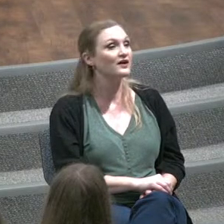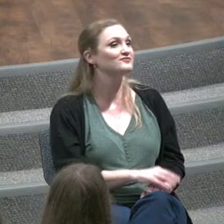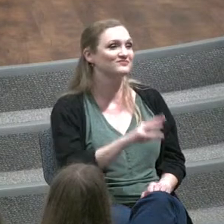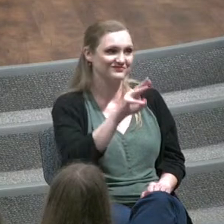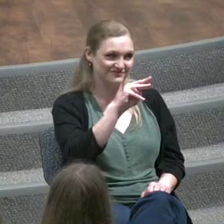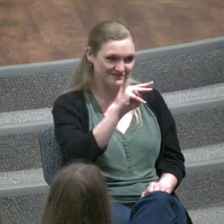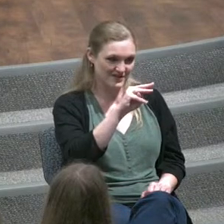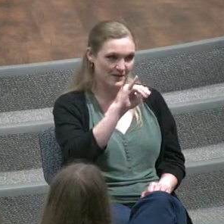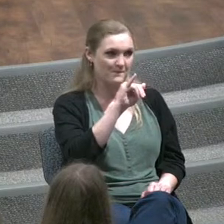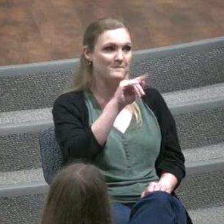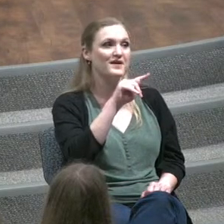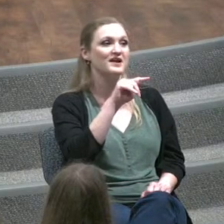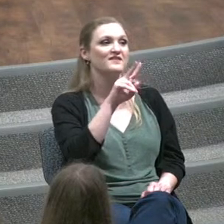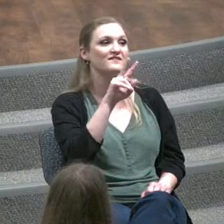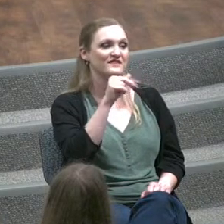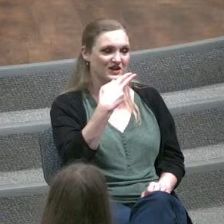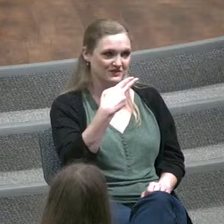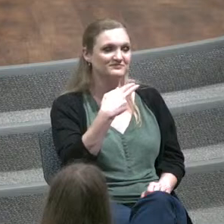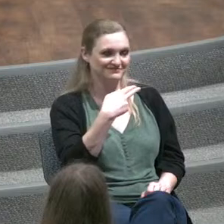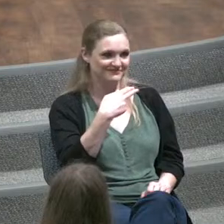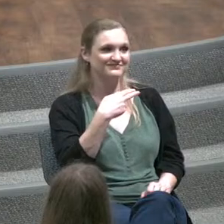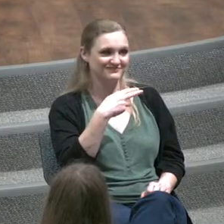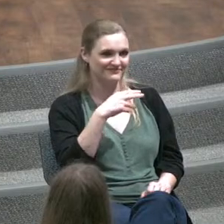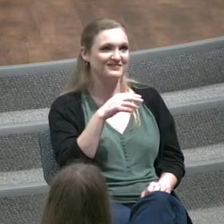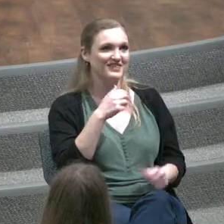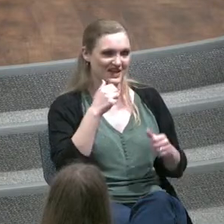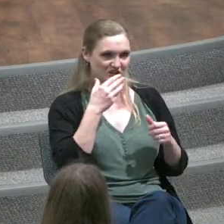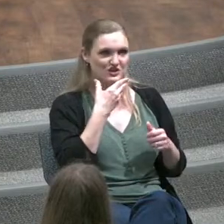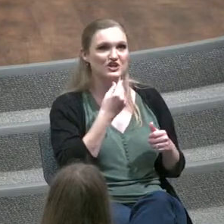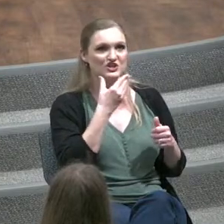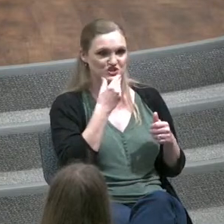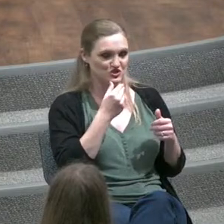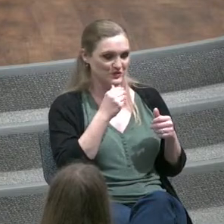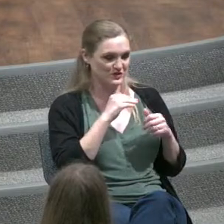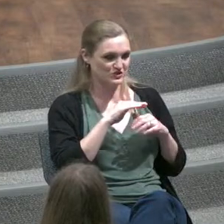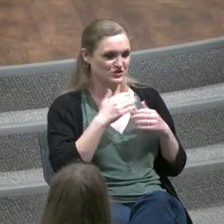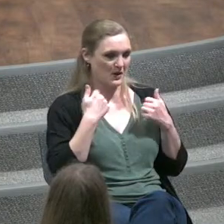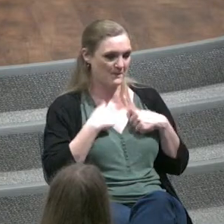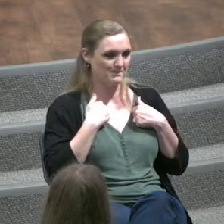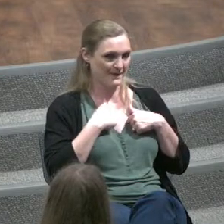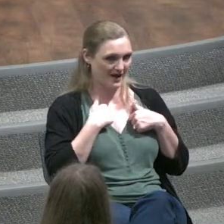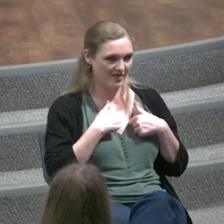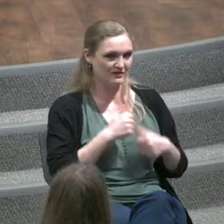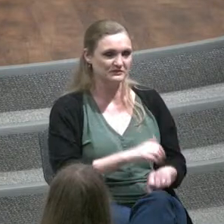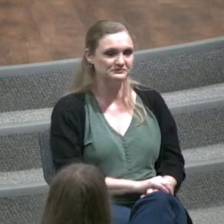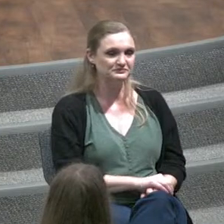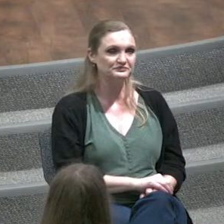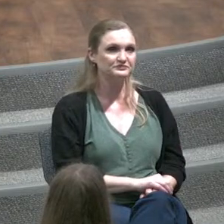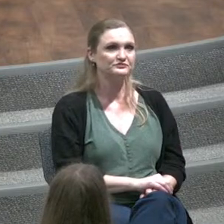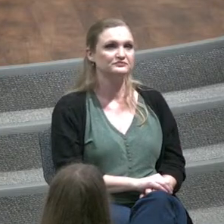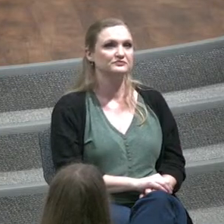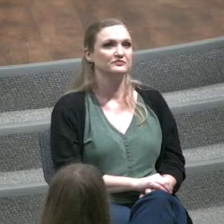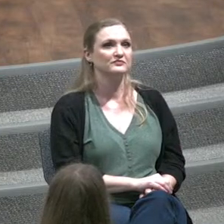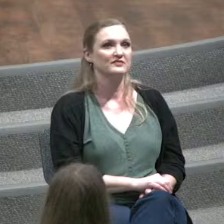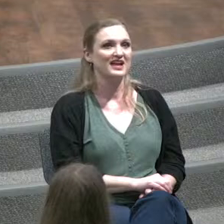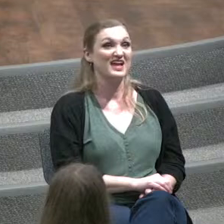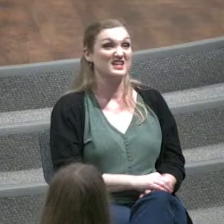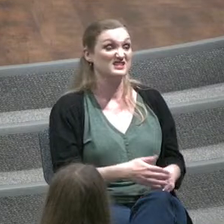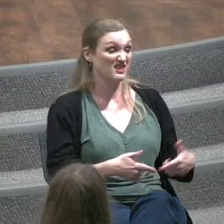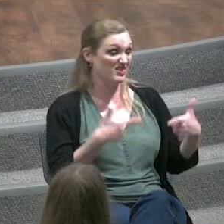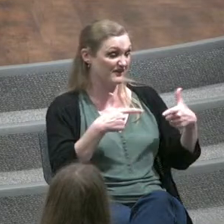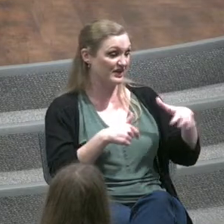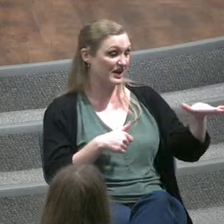It's a mikveh. On top of the mountain, there is the remains of a residential